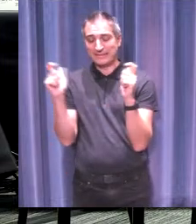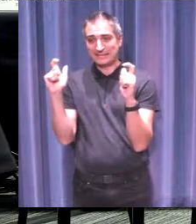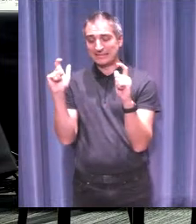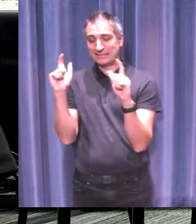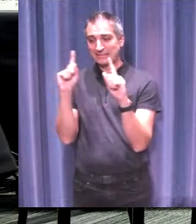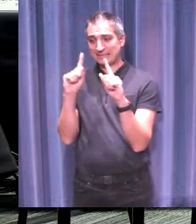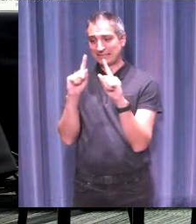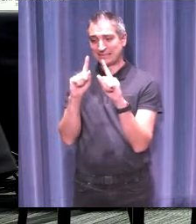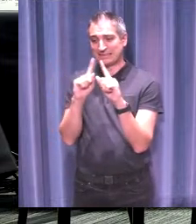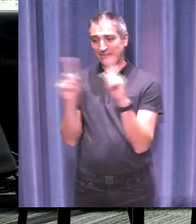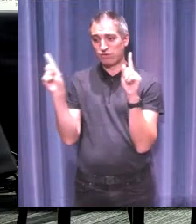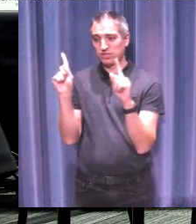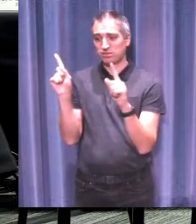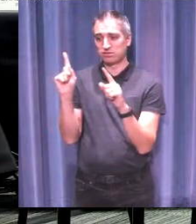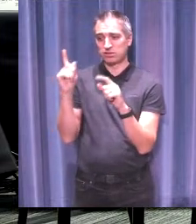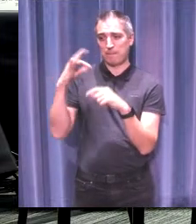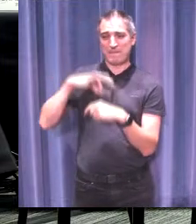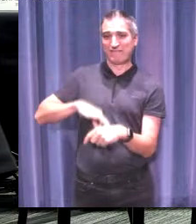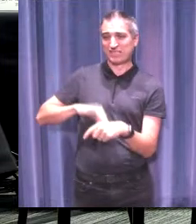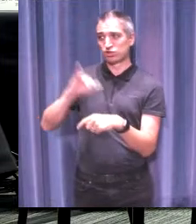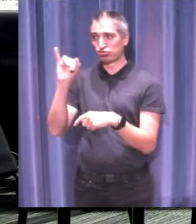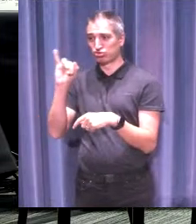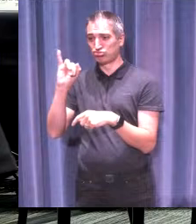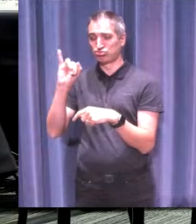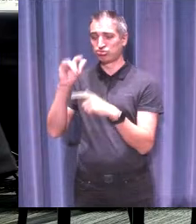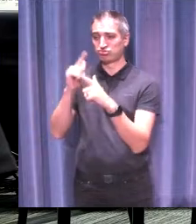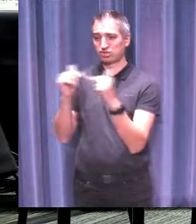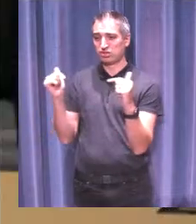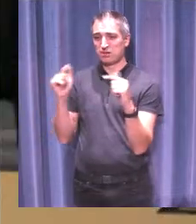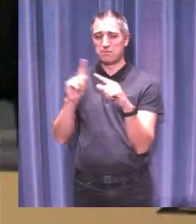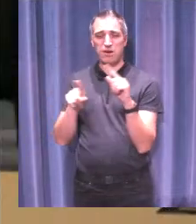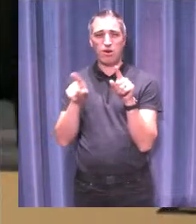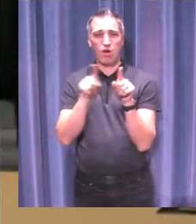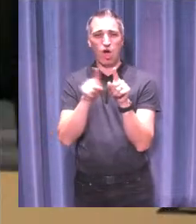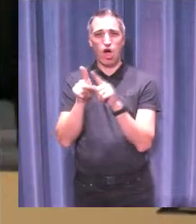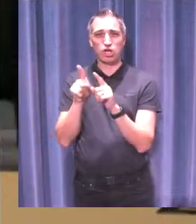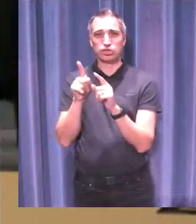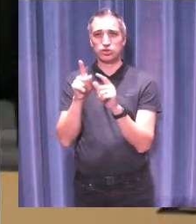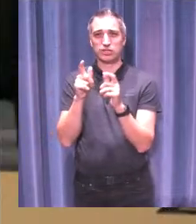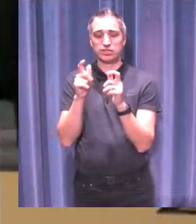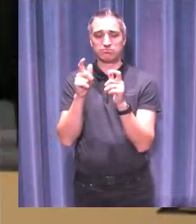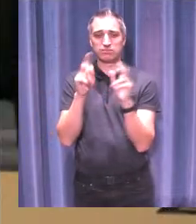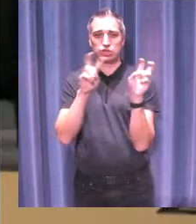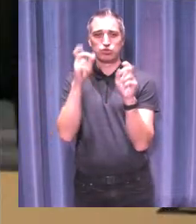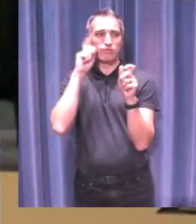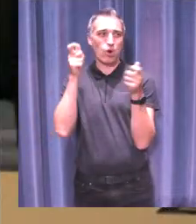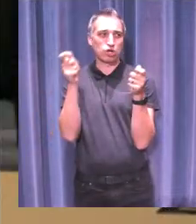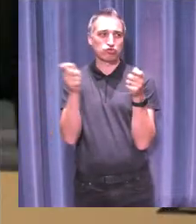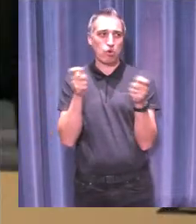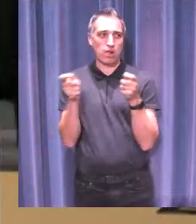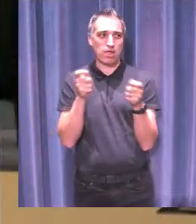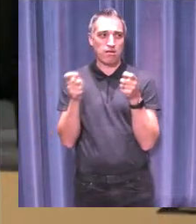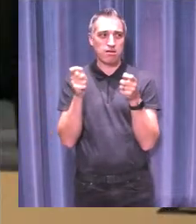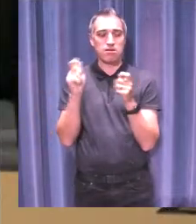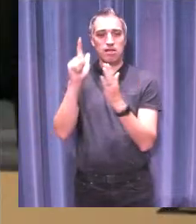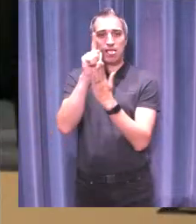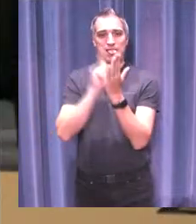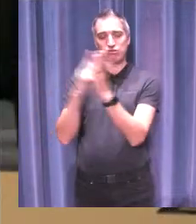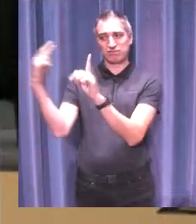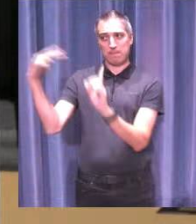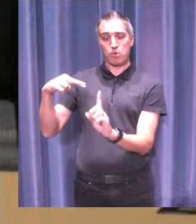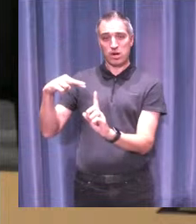to the benefits that are available to them and the like. But it's also an issue of control. From a legal